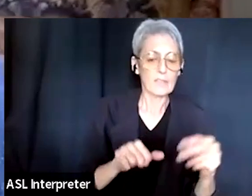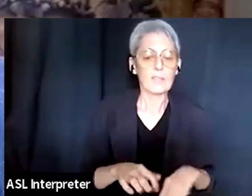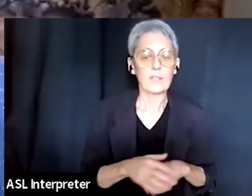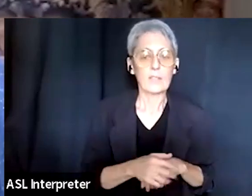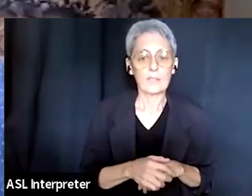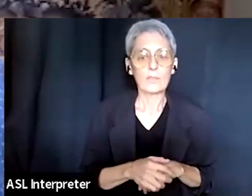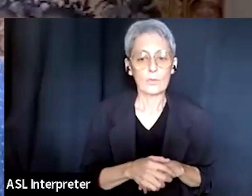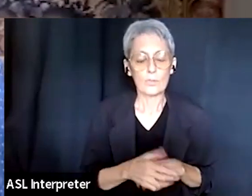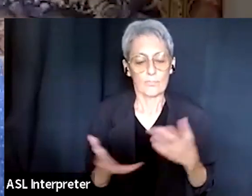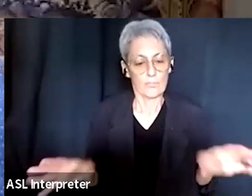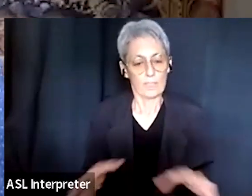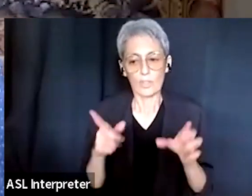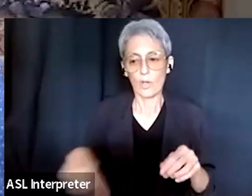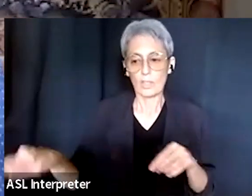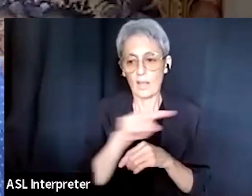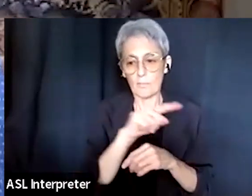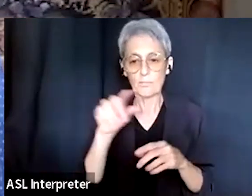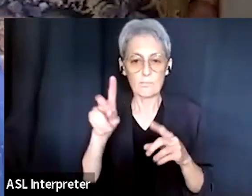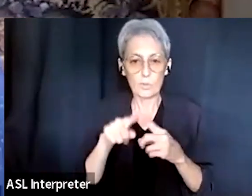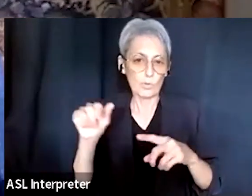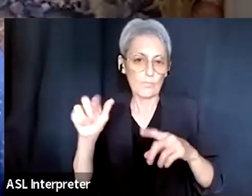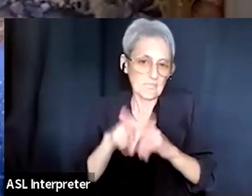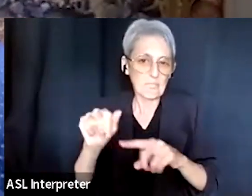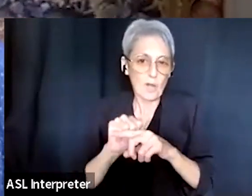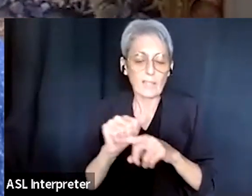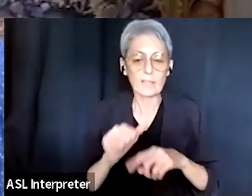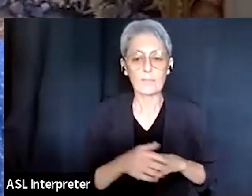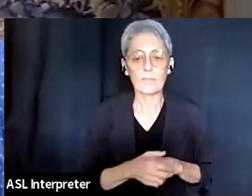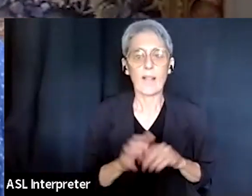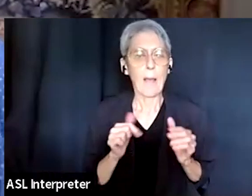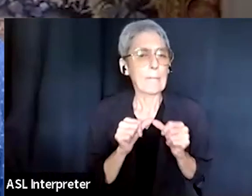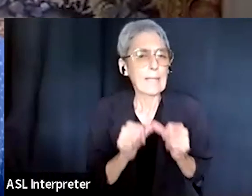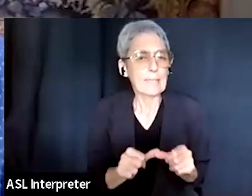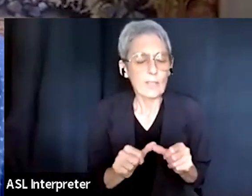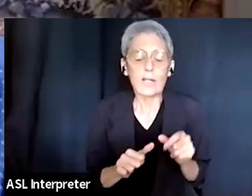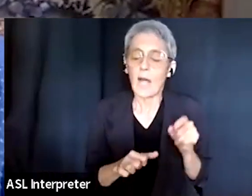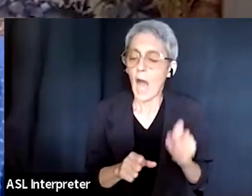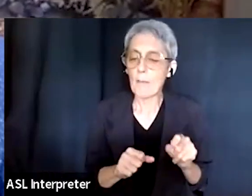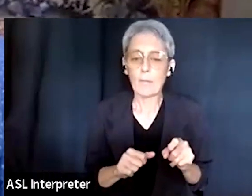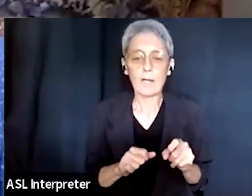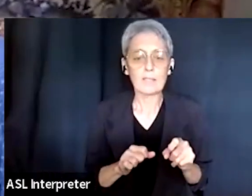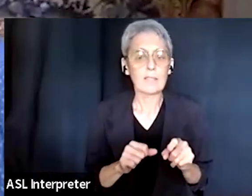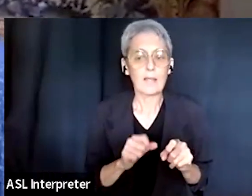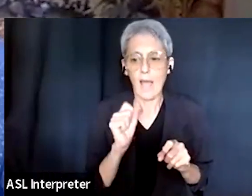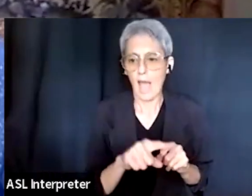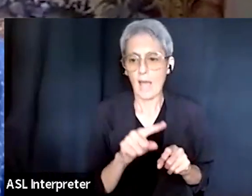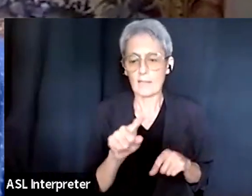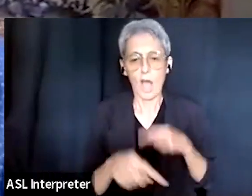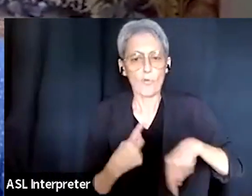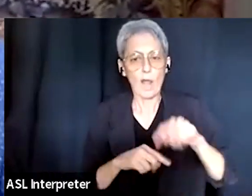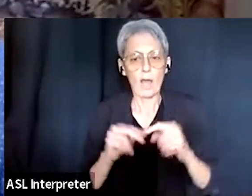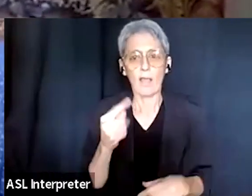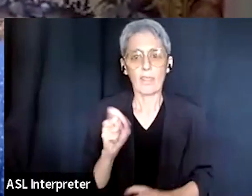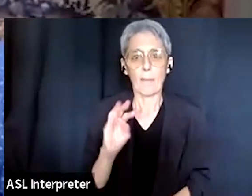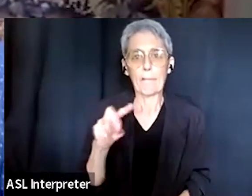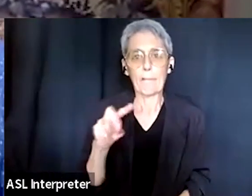in practice. Let me continue on. I have to get to this question around the media, and either one of you can take it on, or